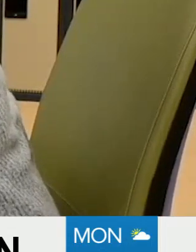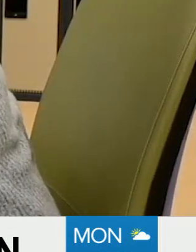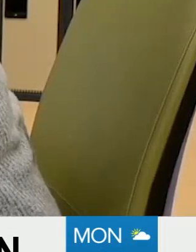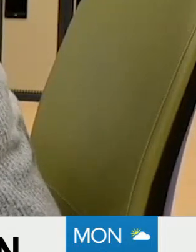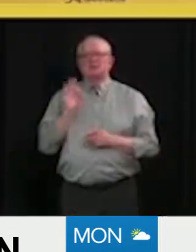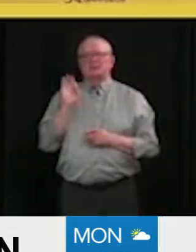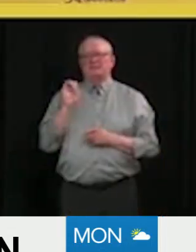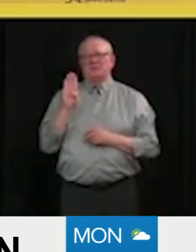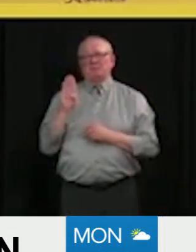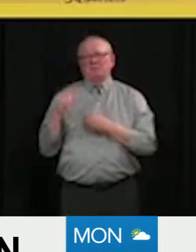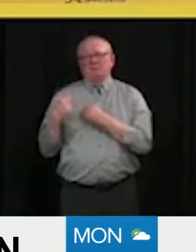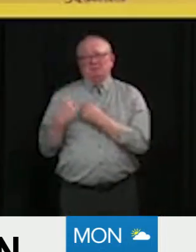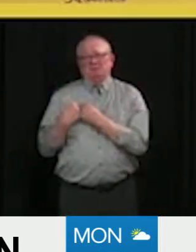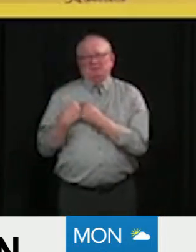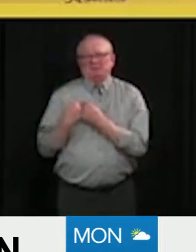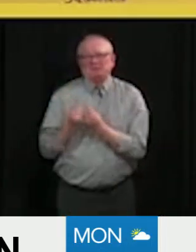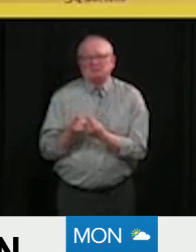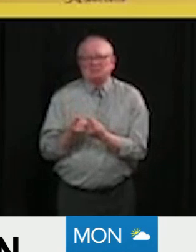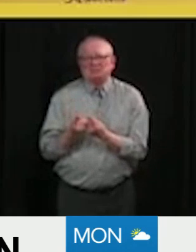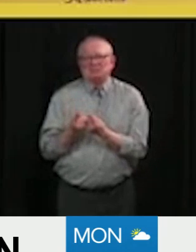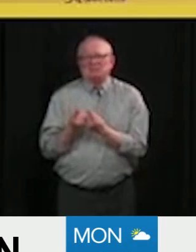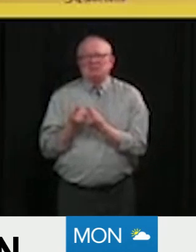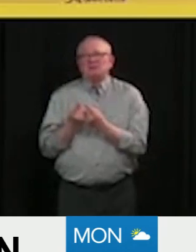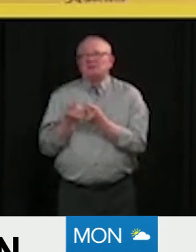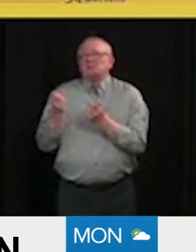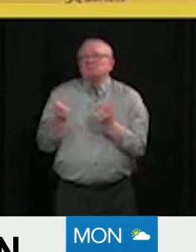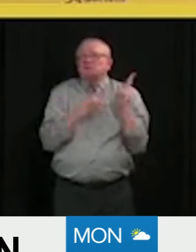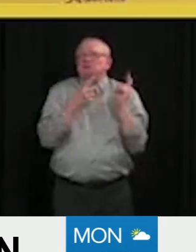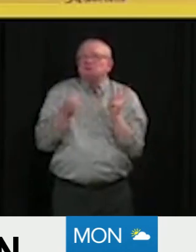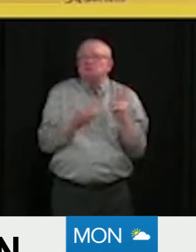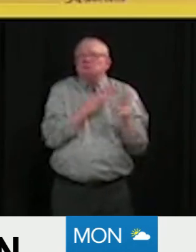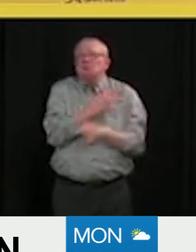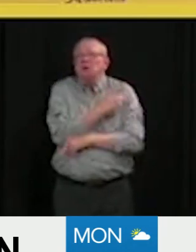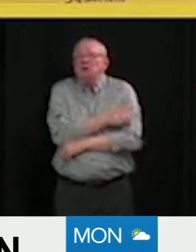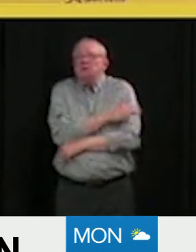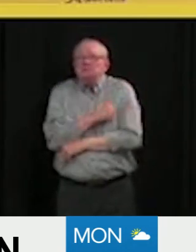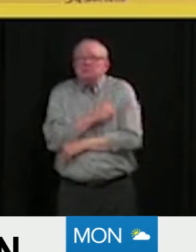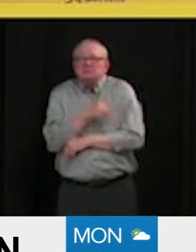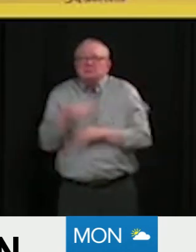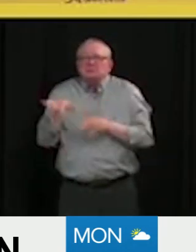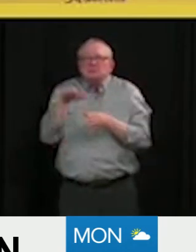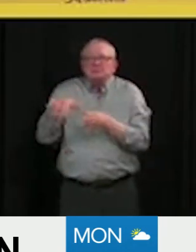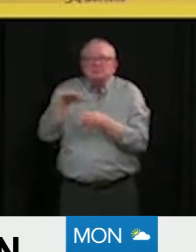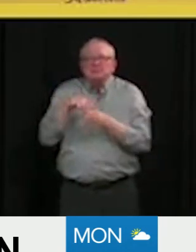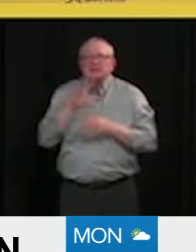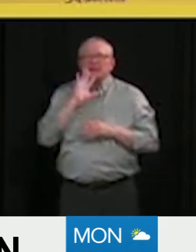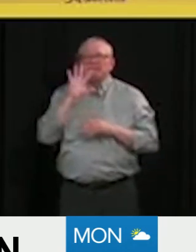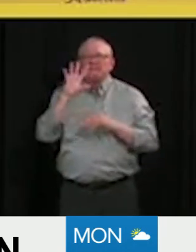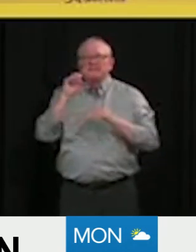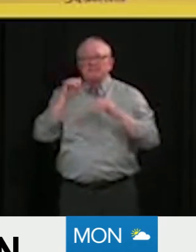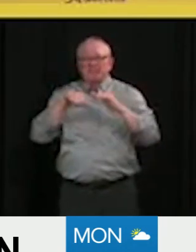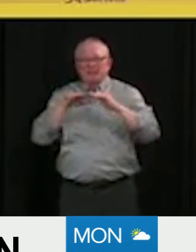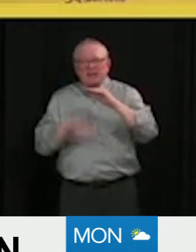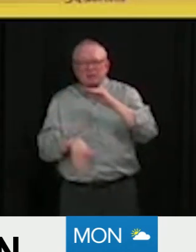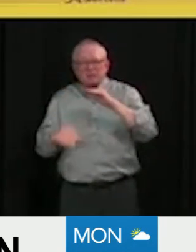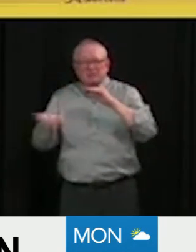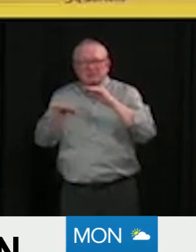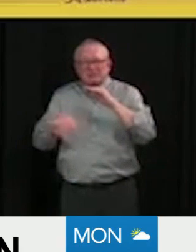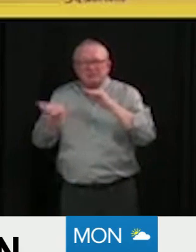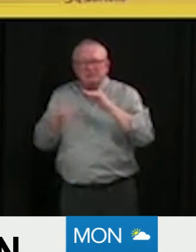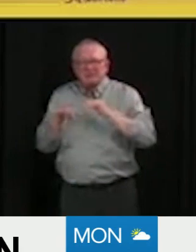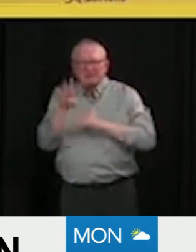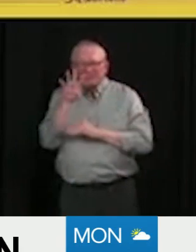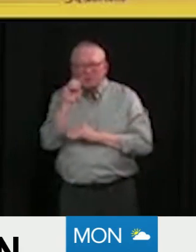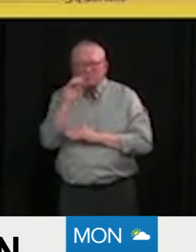of COVID. 32% of those who have been admitted to the ICU since February 1st have been under the age of 50,